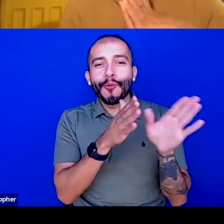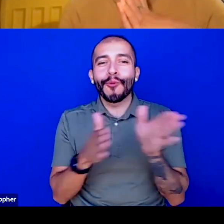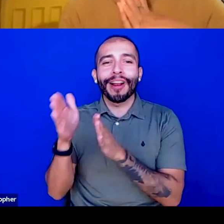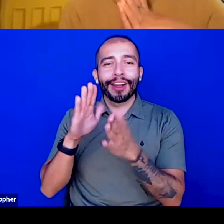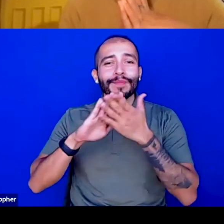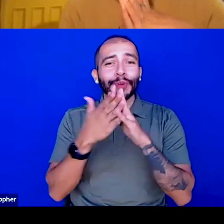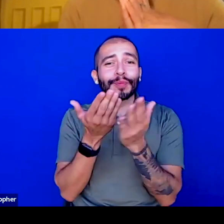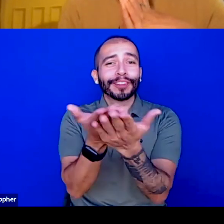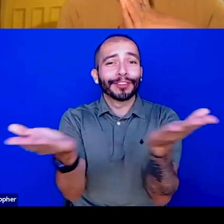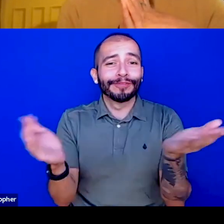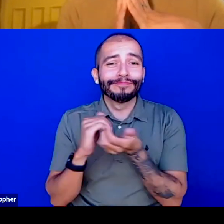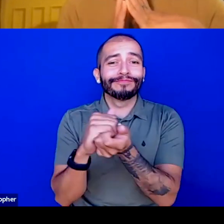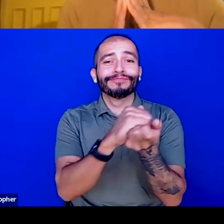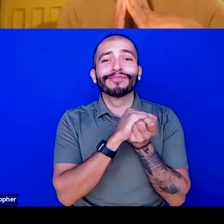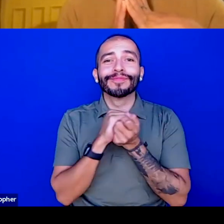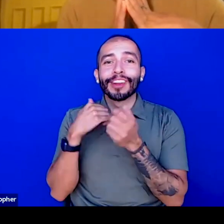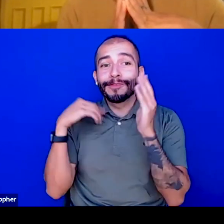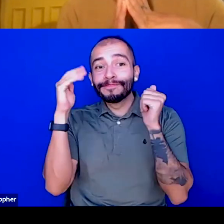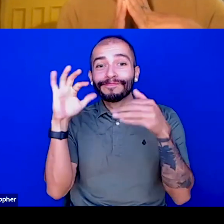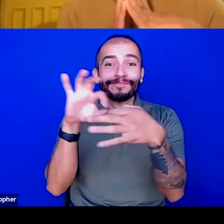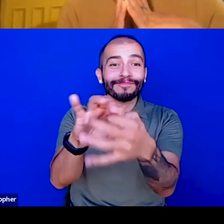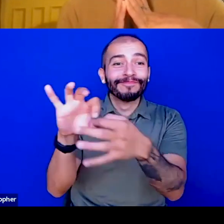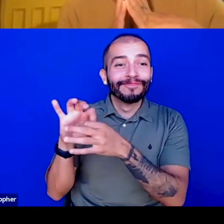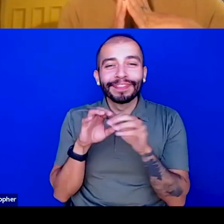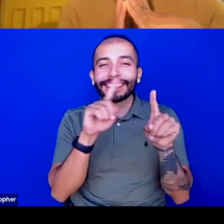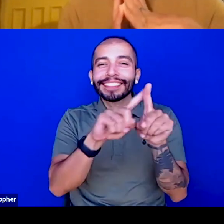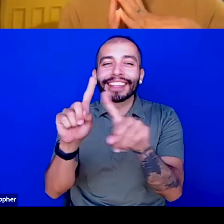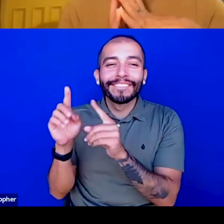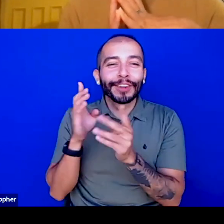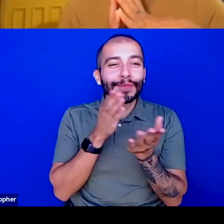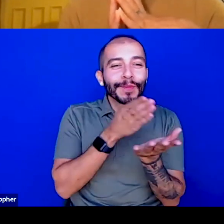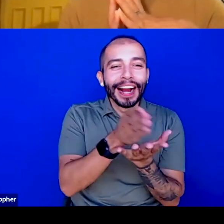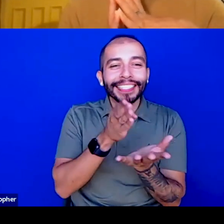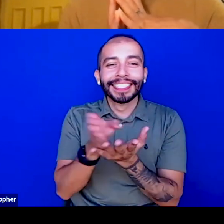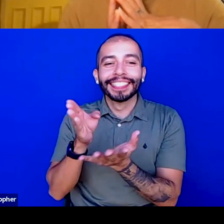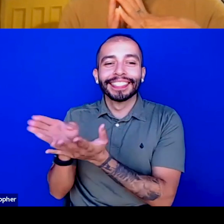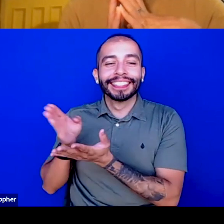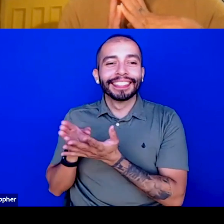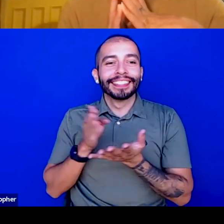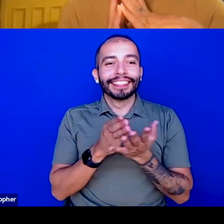the ways that carcerality and surveillance have been constructed as care.